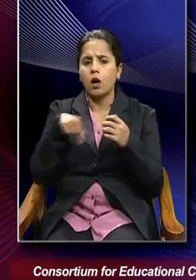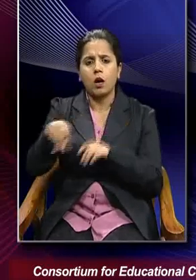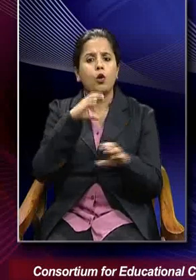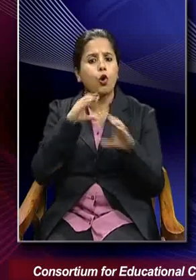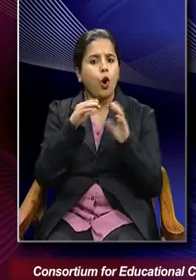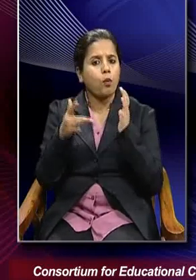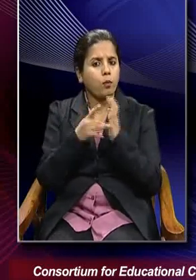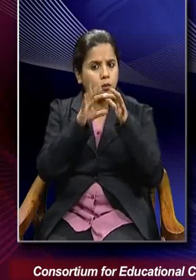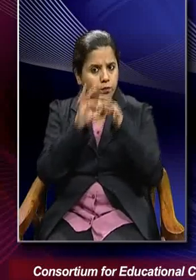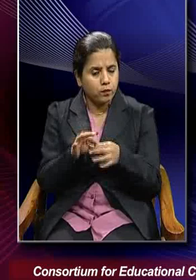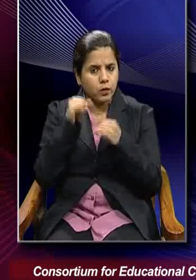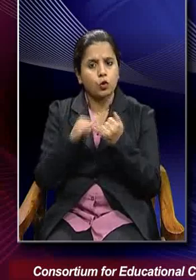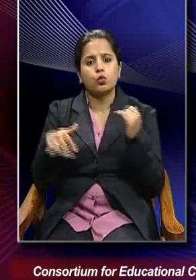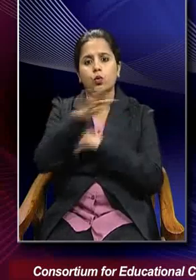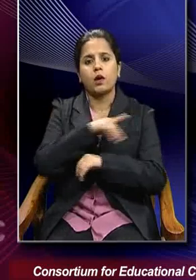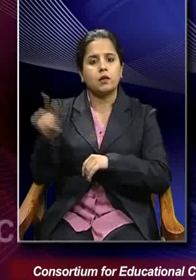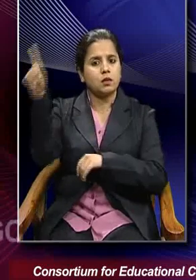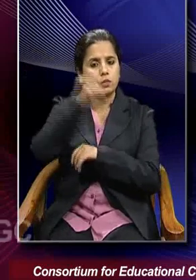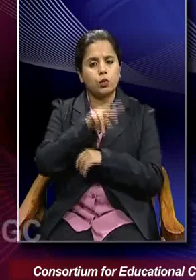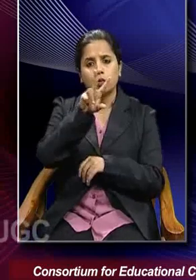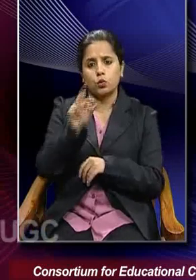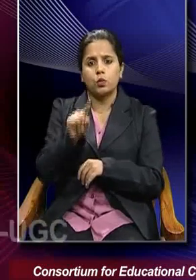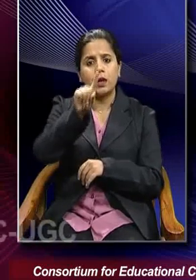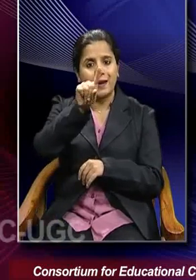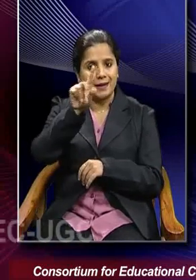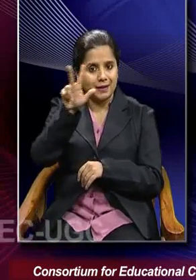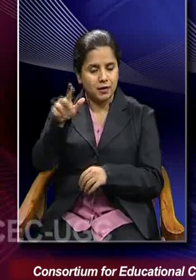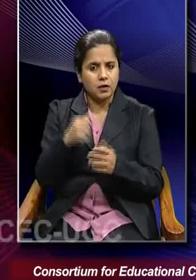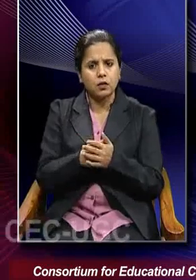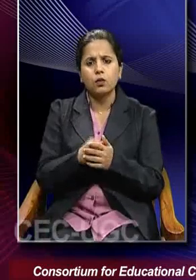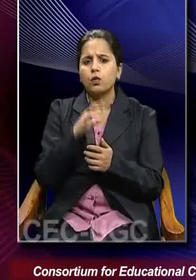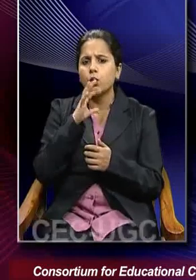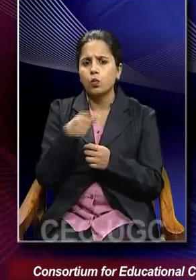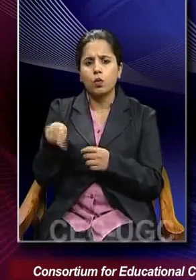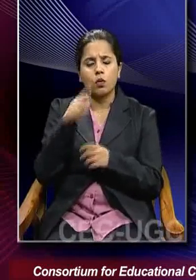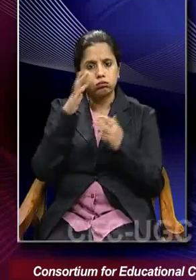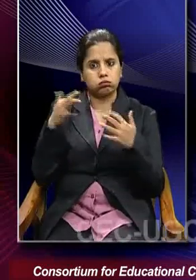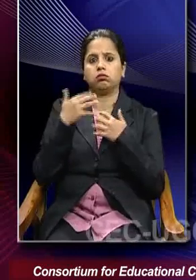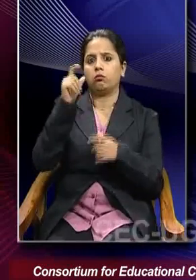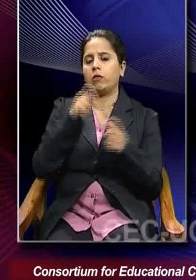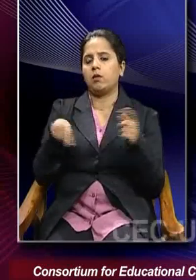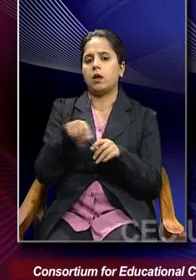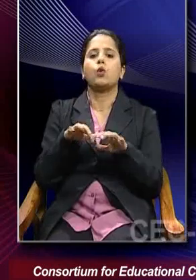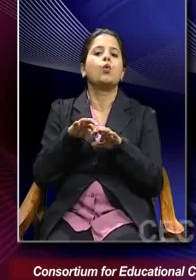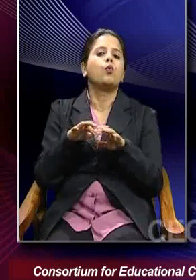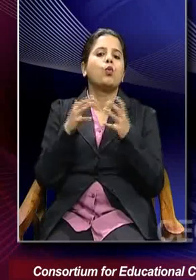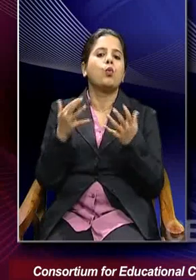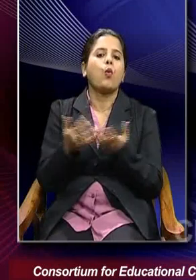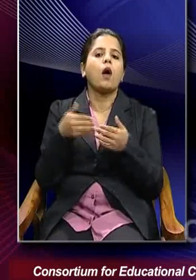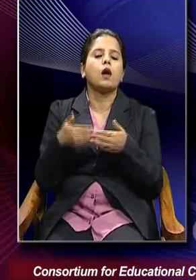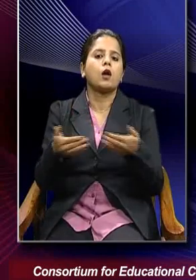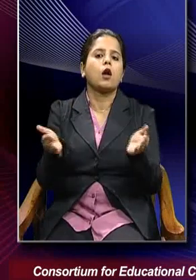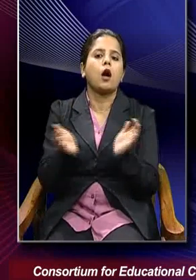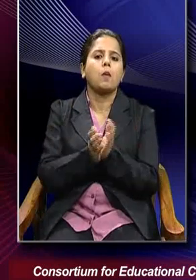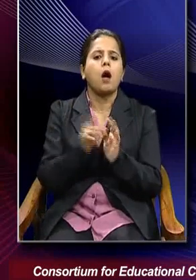the year 2018 aptly drew the attention of the world community that how can